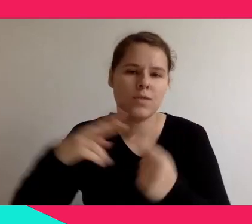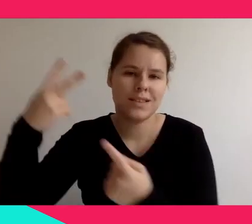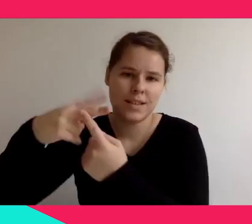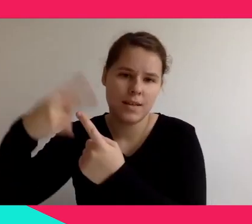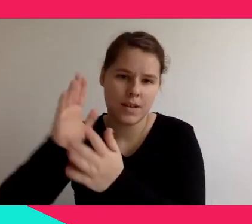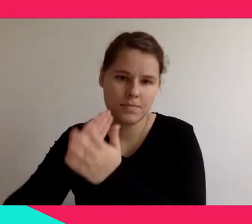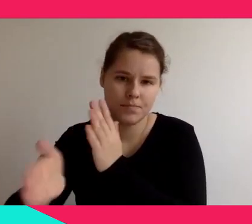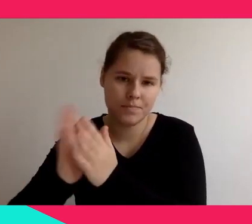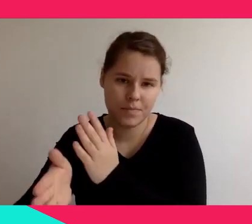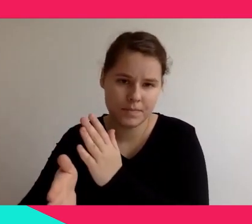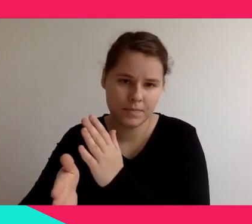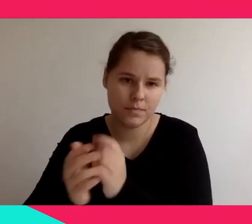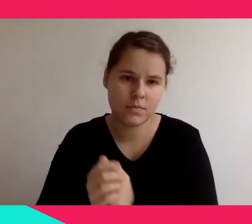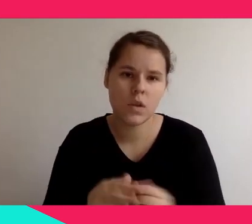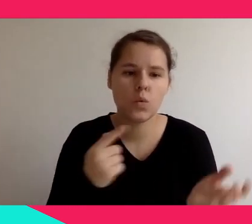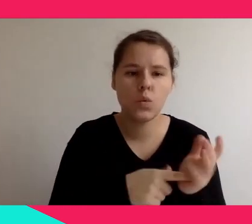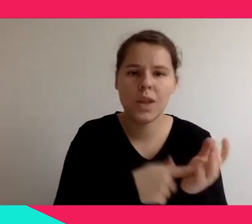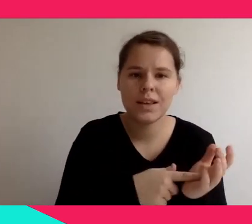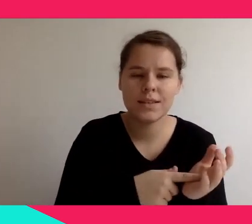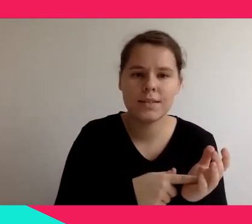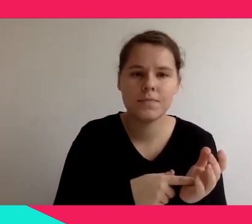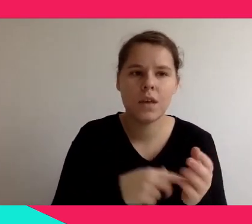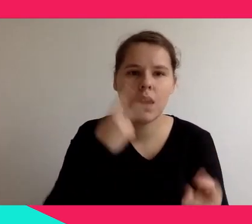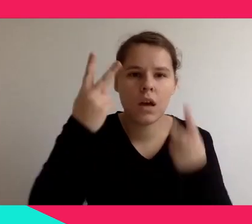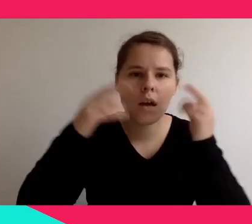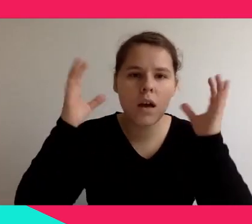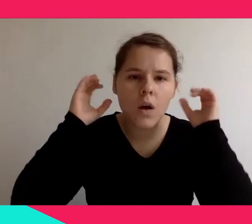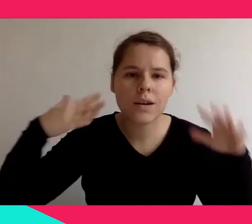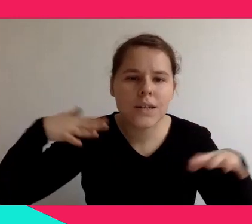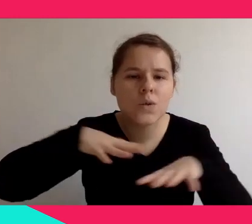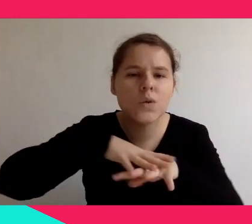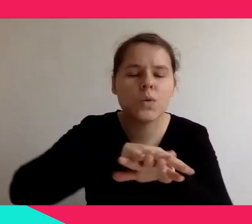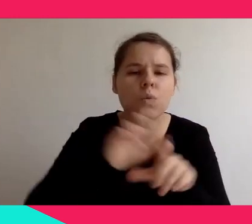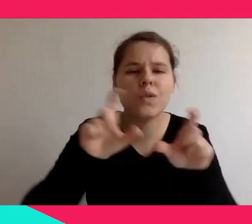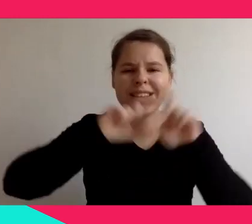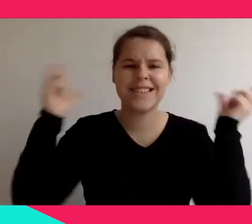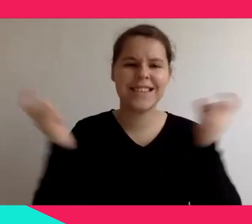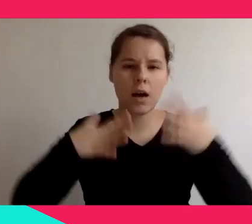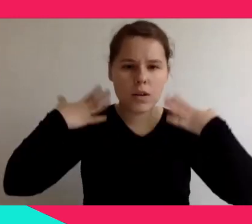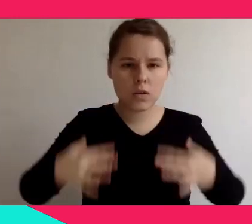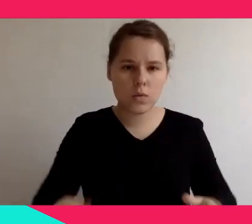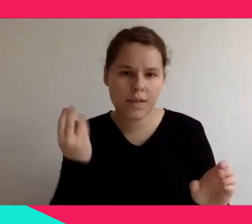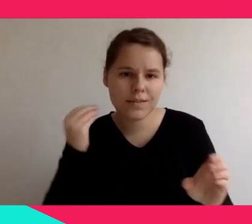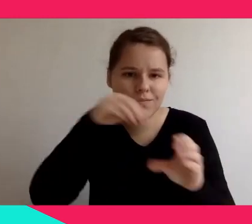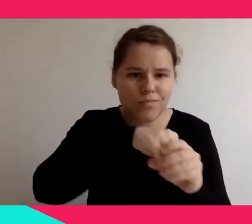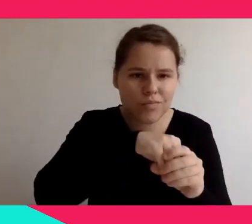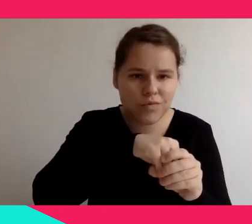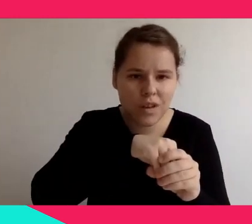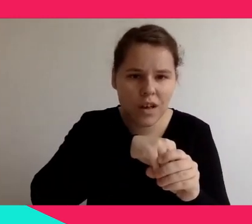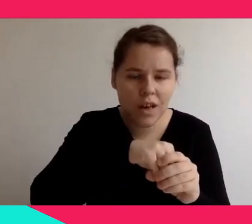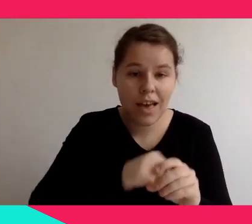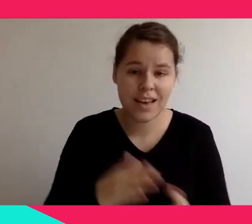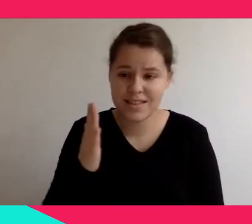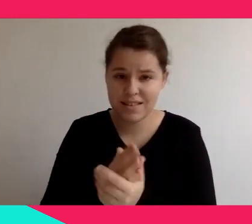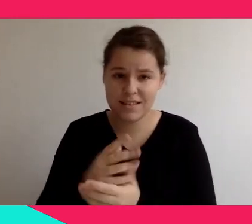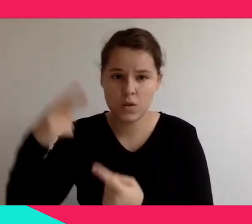and interaction. You can have interaction with a screen, of course, but it's different. My opinion, what was the